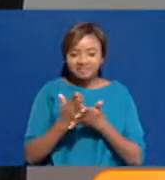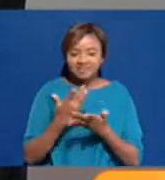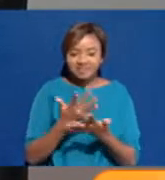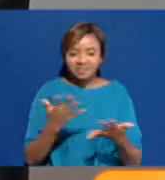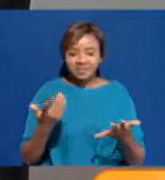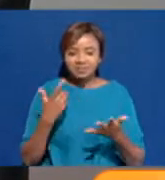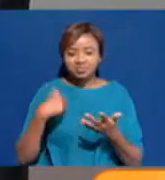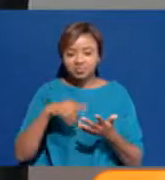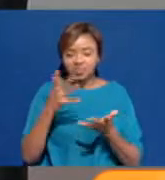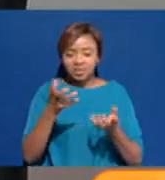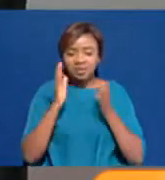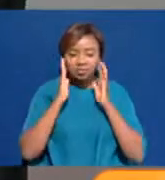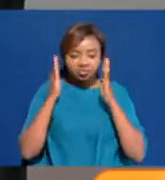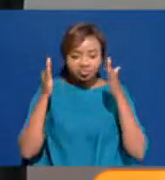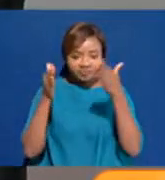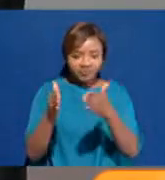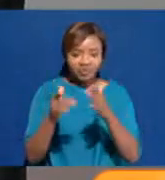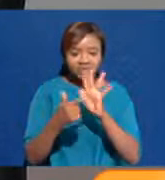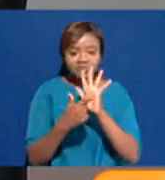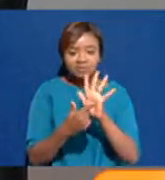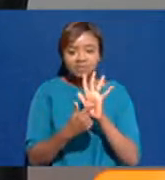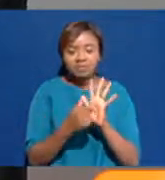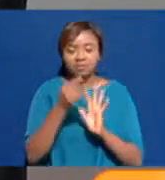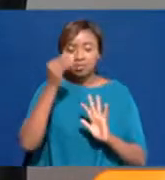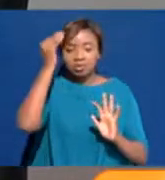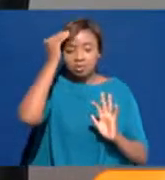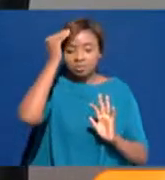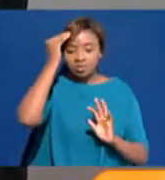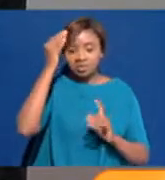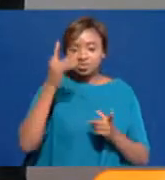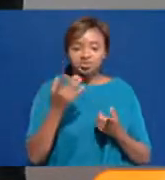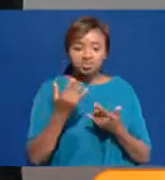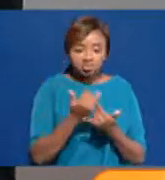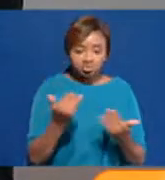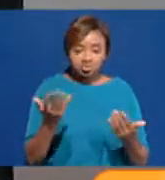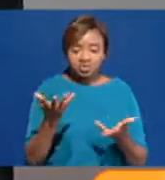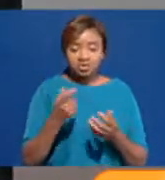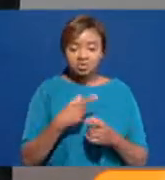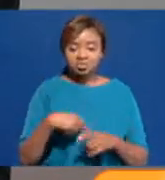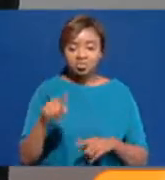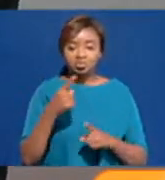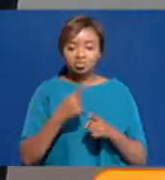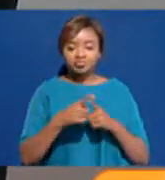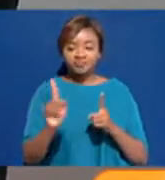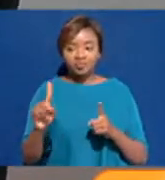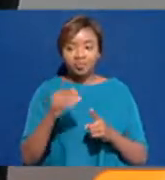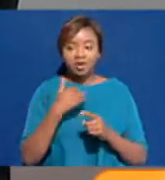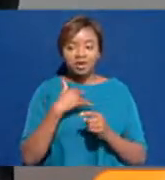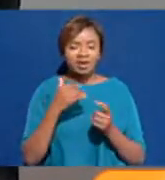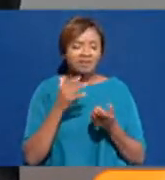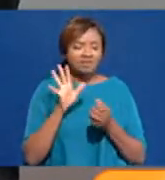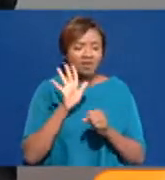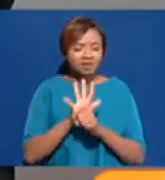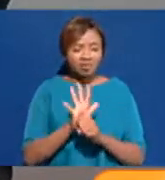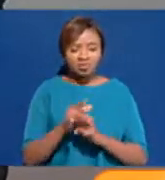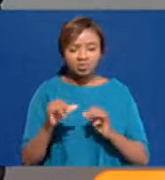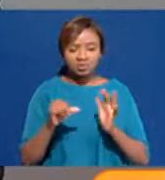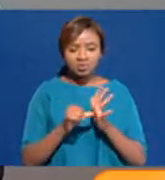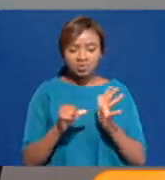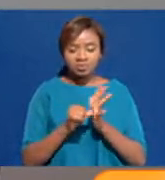spending more time. We have now, you spoke about education from one. There's chaos in many issues about